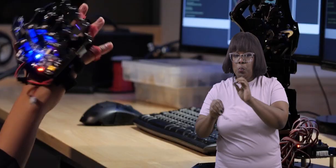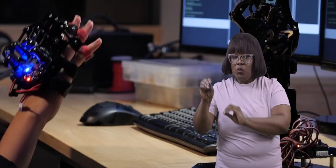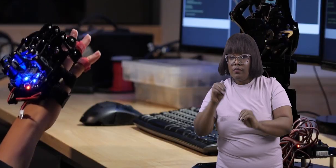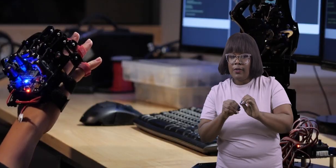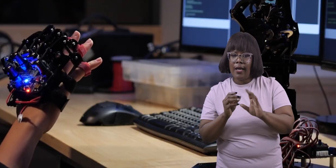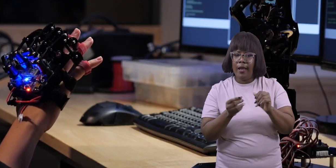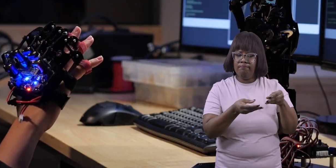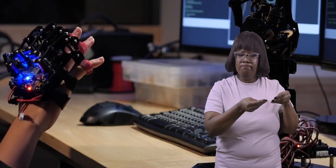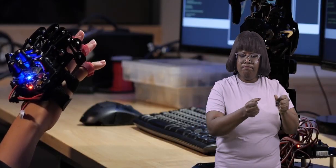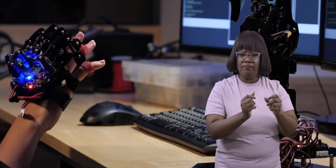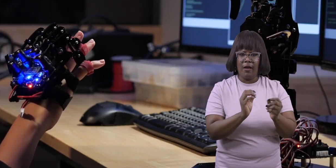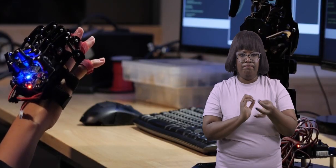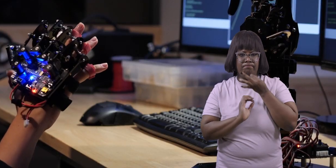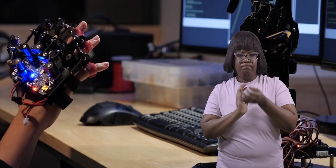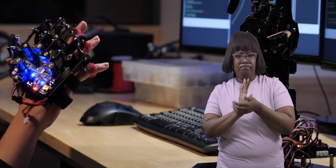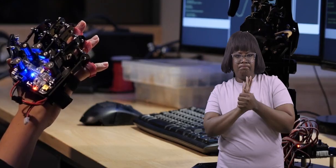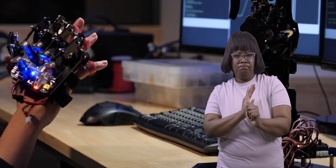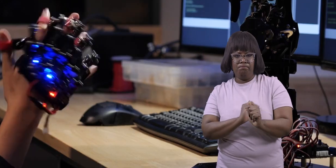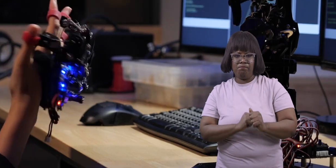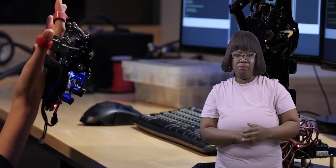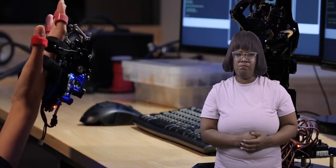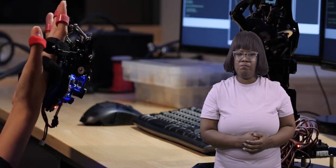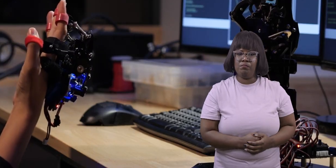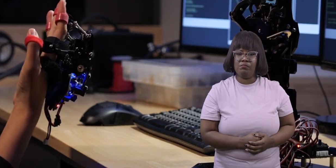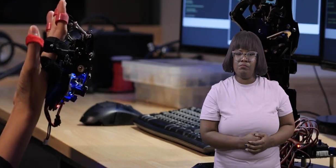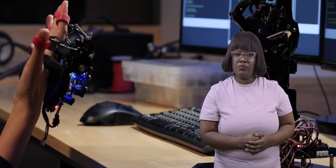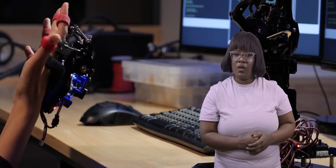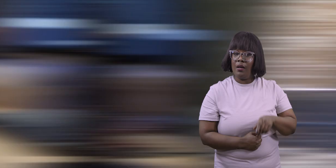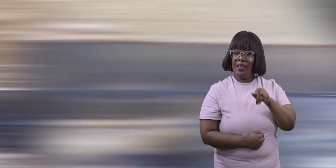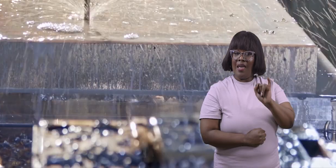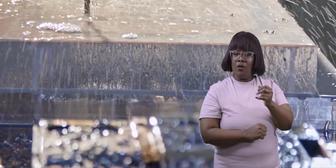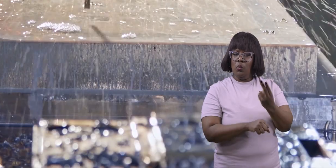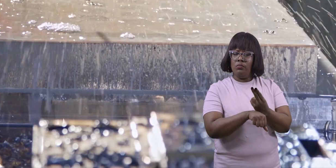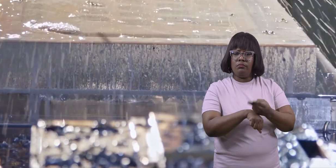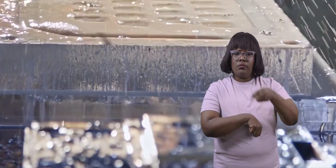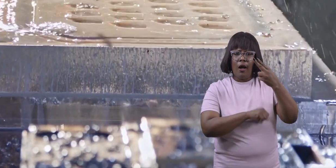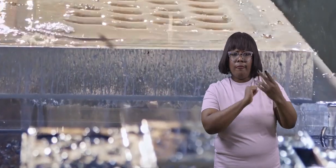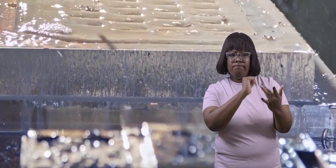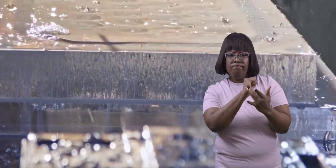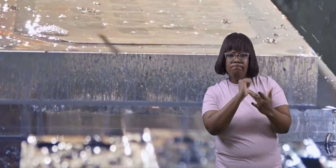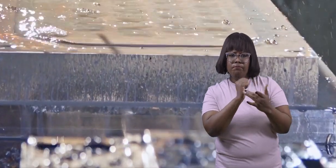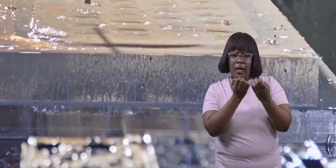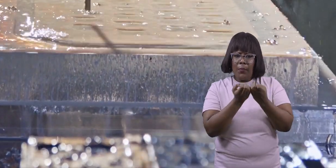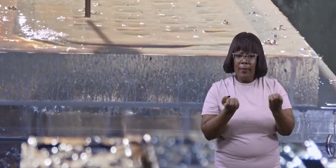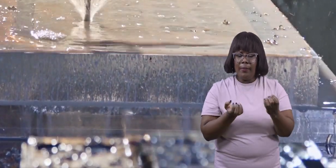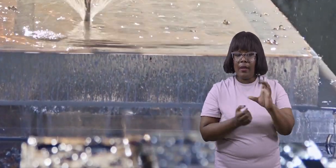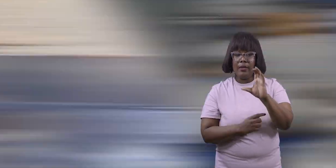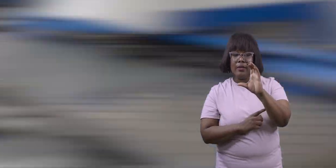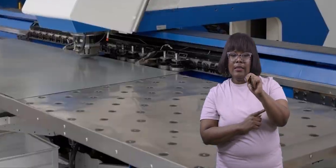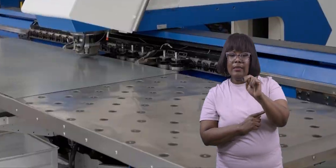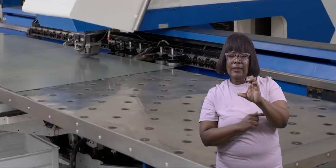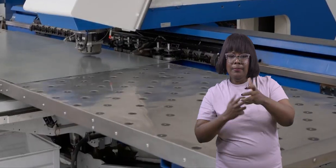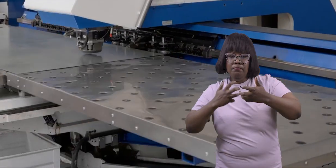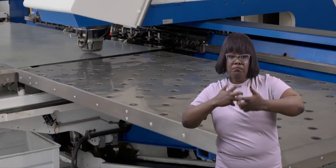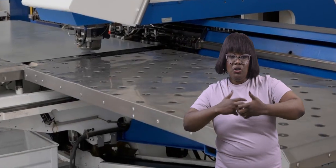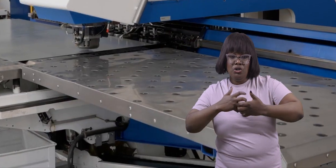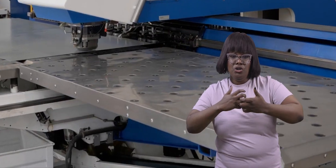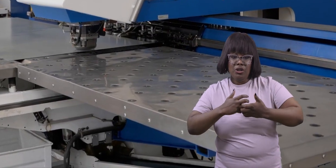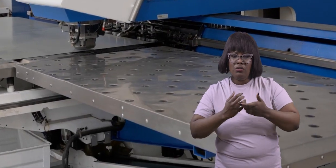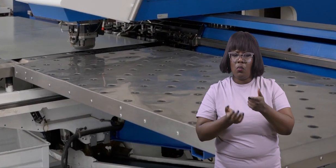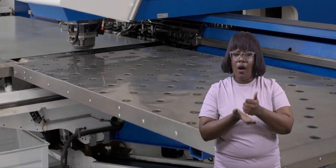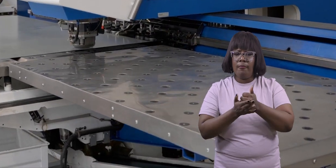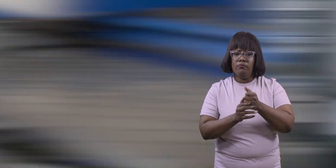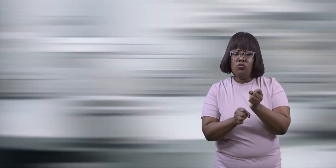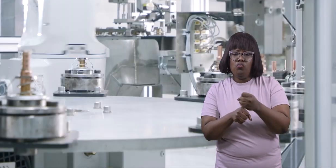control their movements, with efficiency and precision. They also use high-tech equipment, like CNC